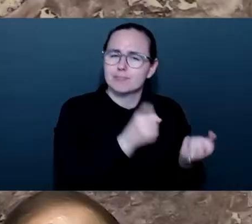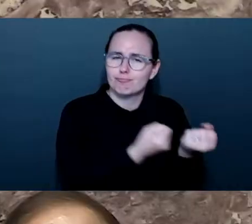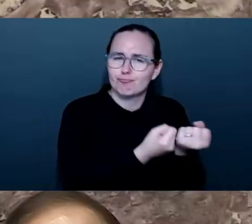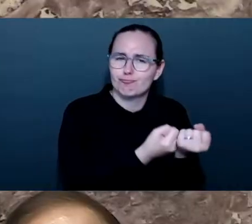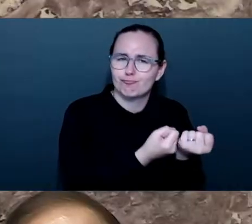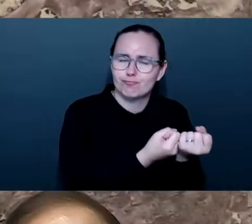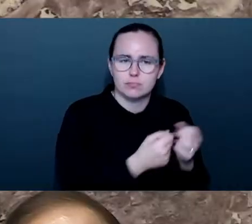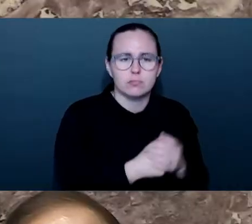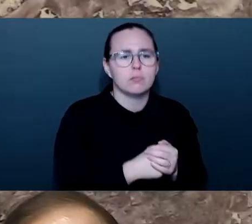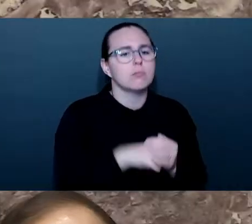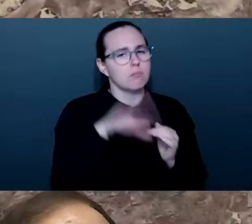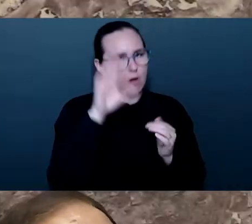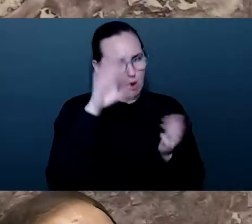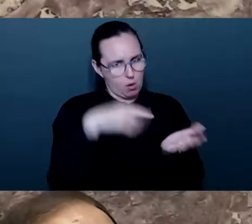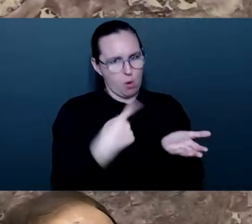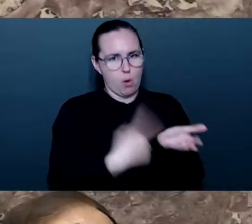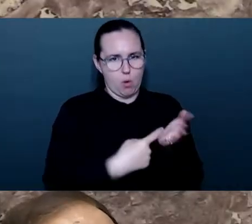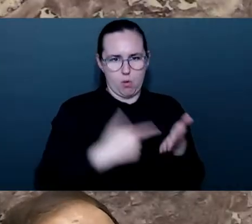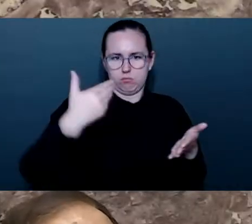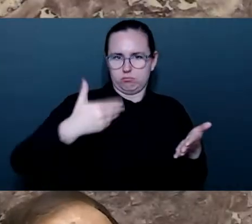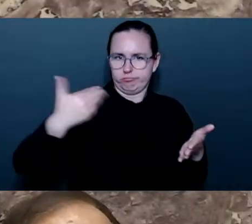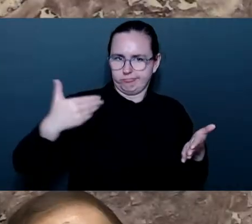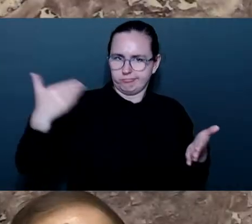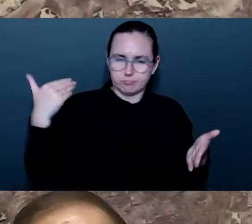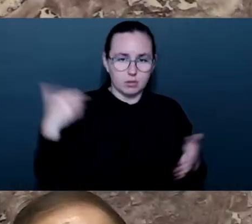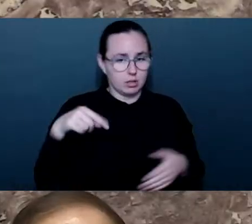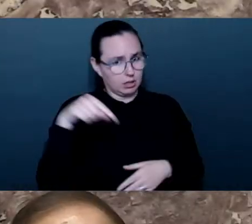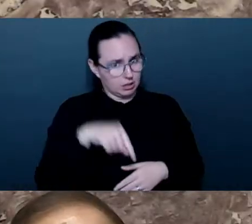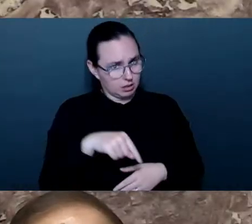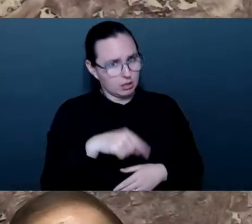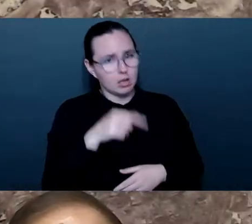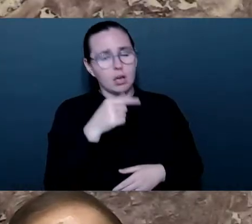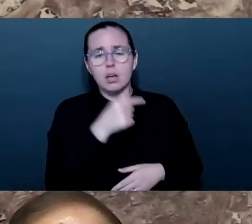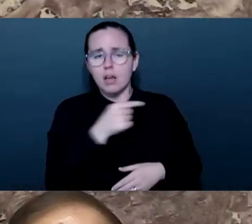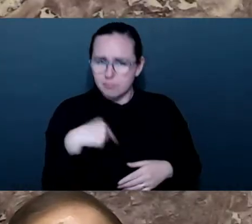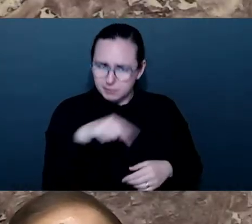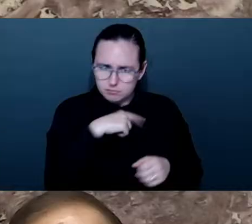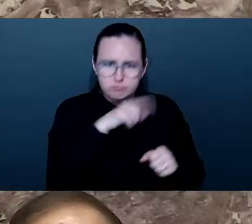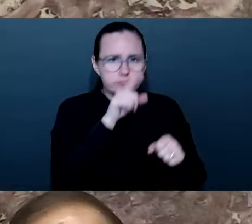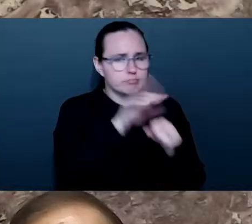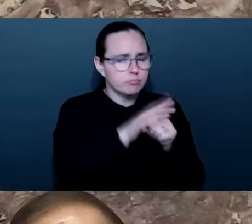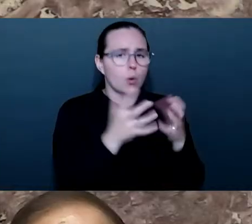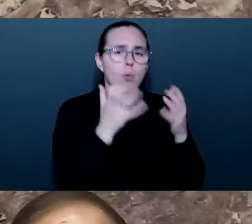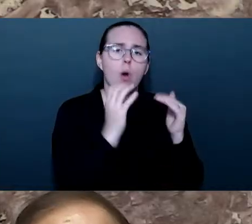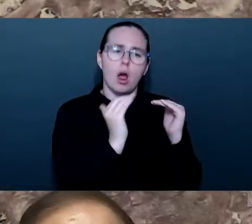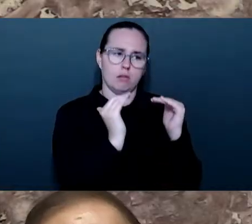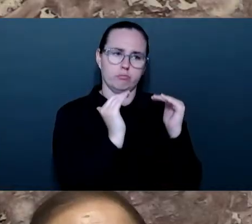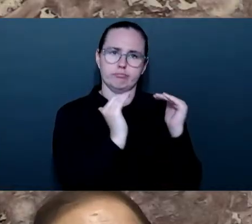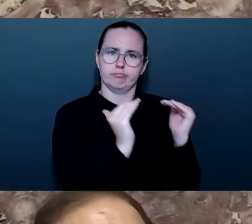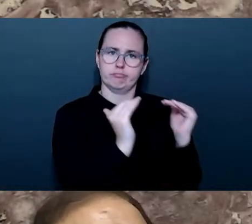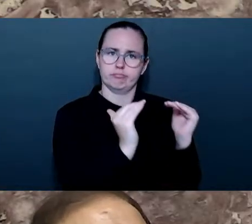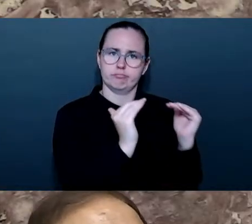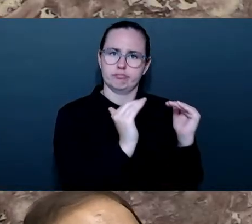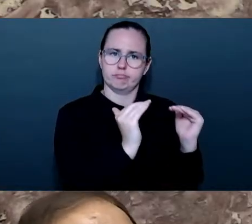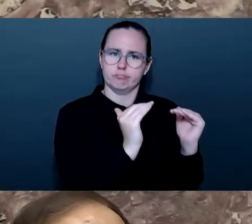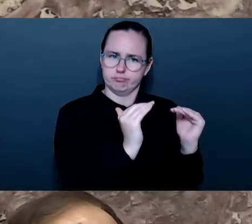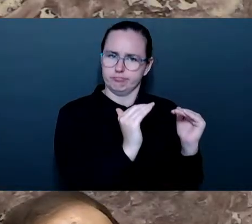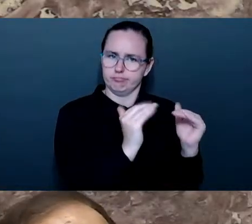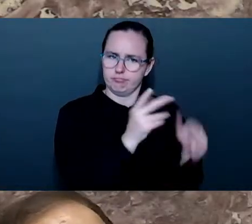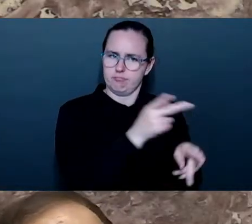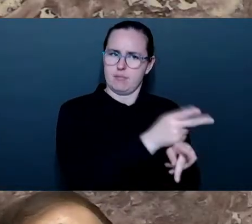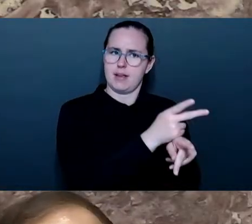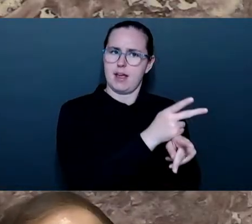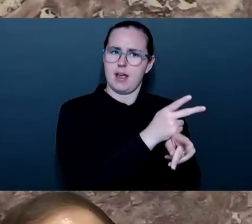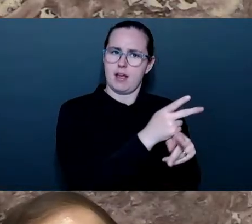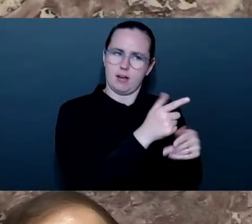to building out a sustainable system of care for people at the later years of their lives, and nothing could be more important.